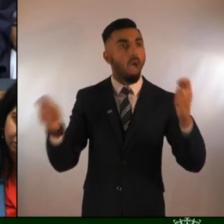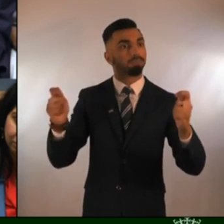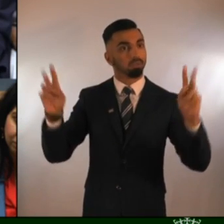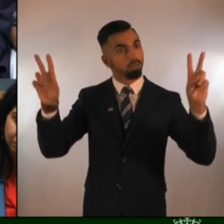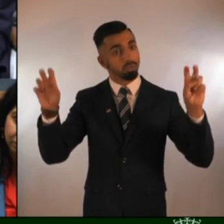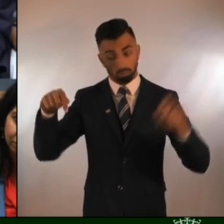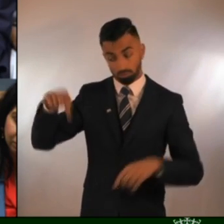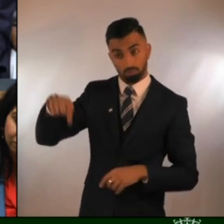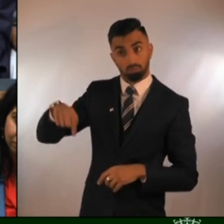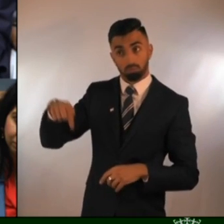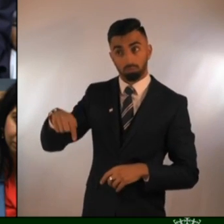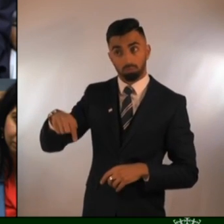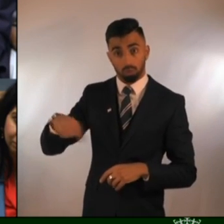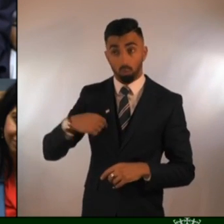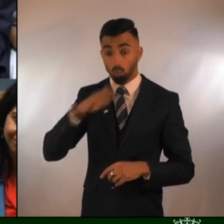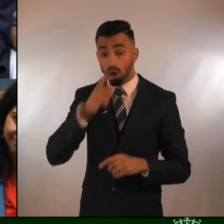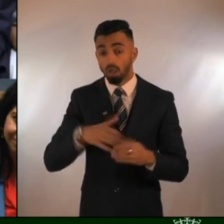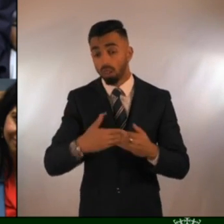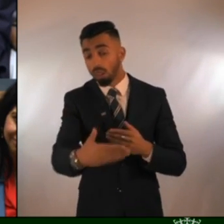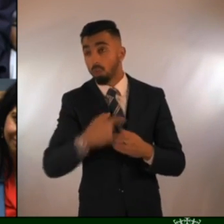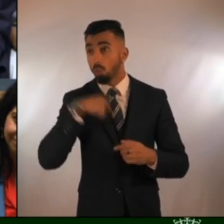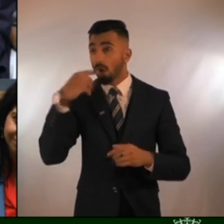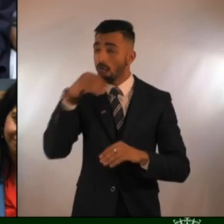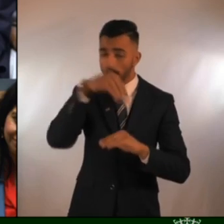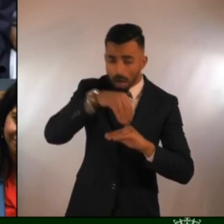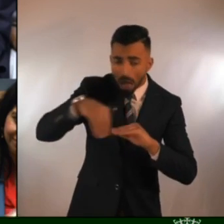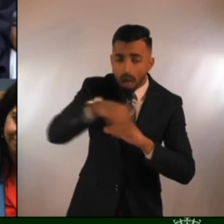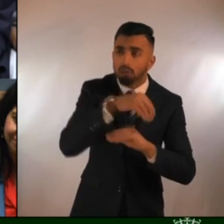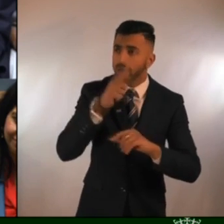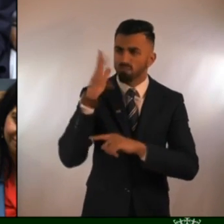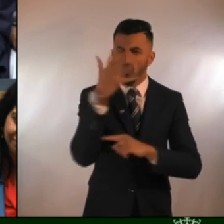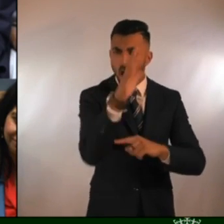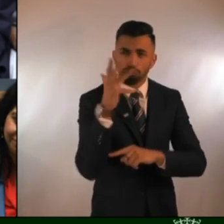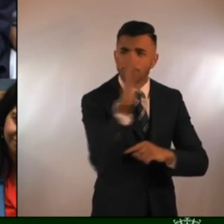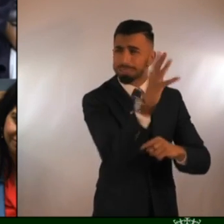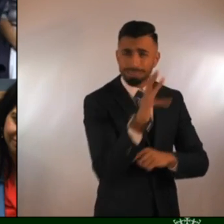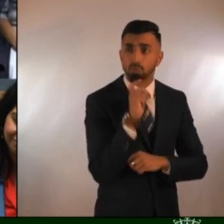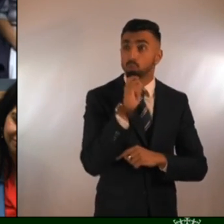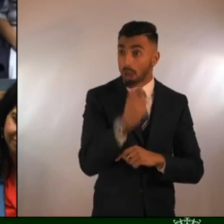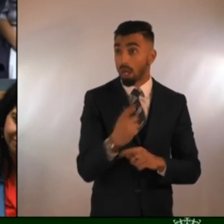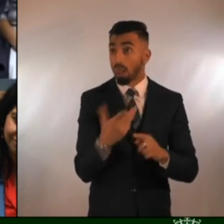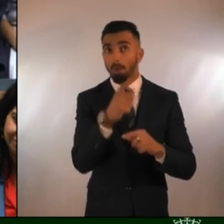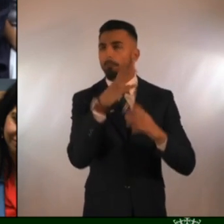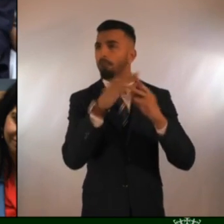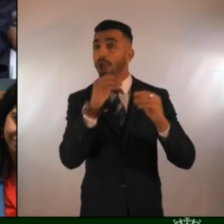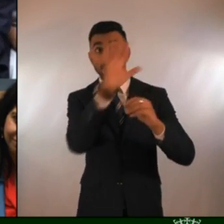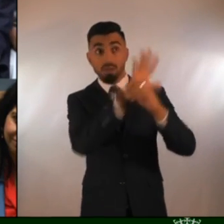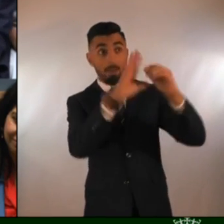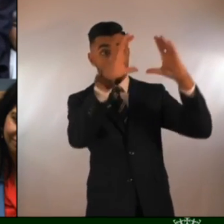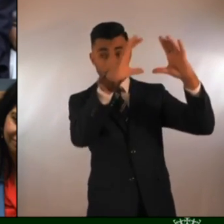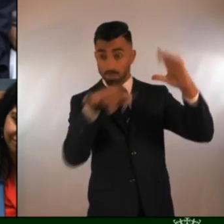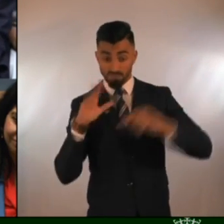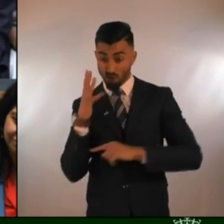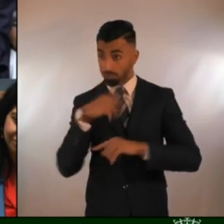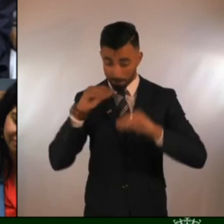trees. That's a forest larger than Birmingham, and restore 35,000 hectares of peatland. This government intends to